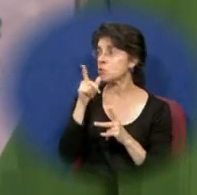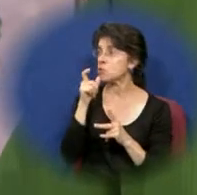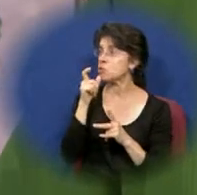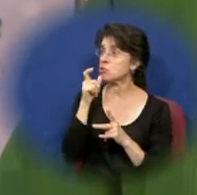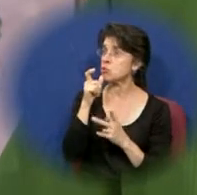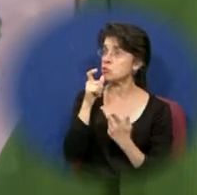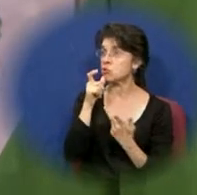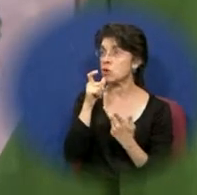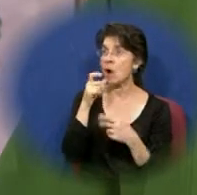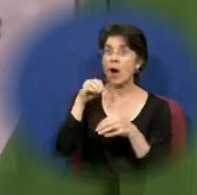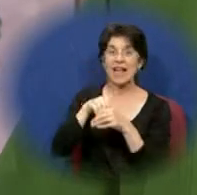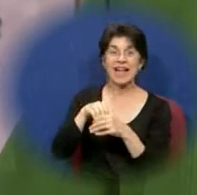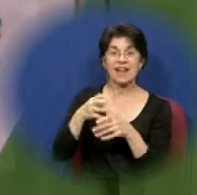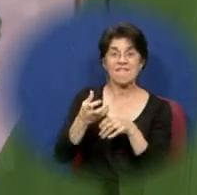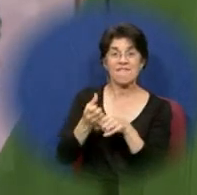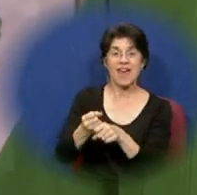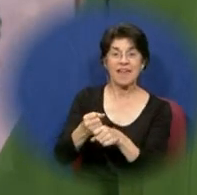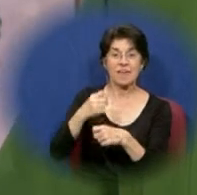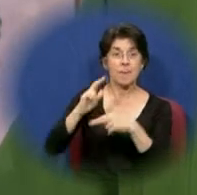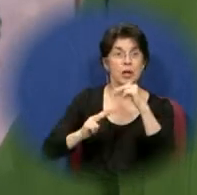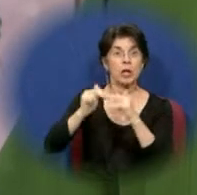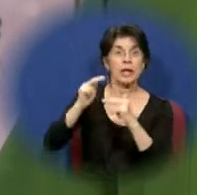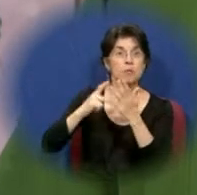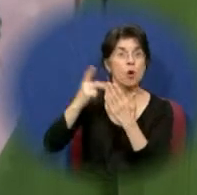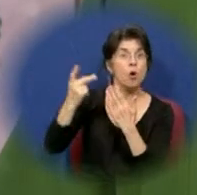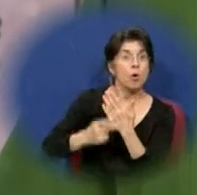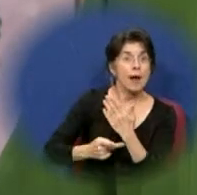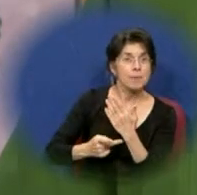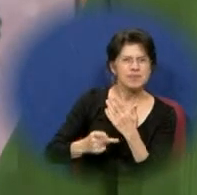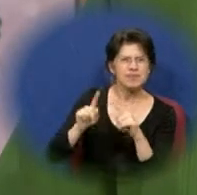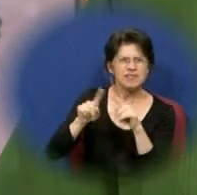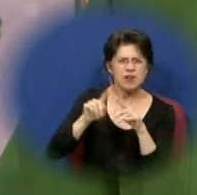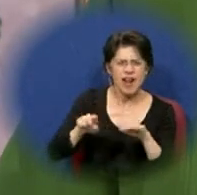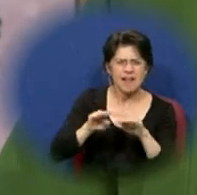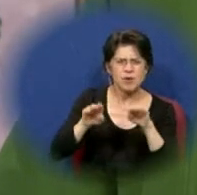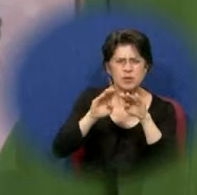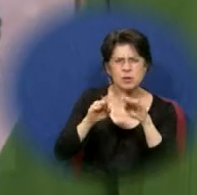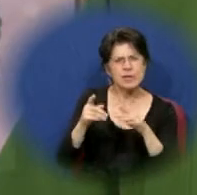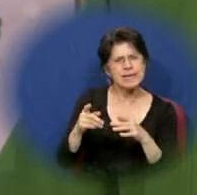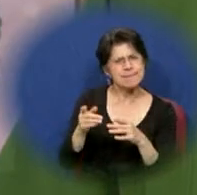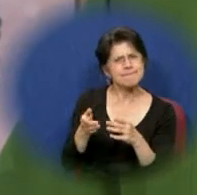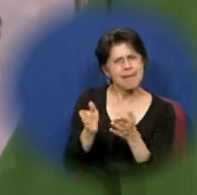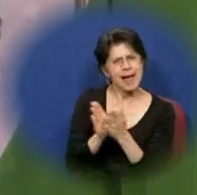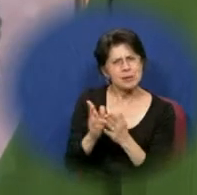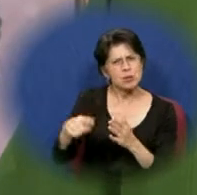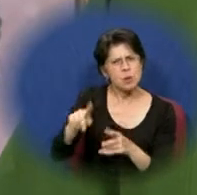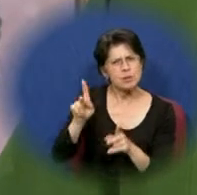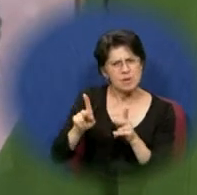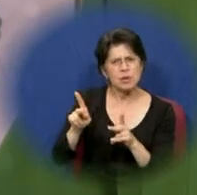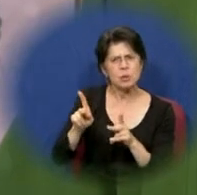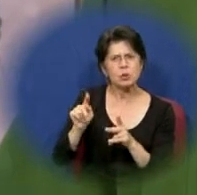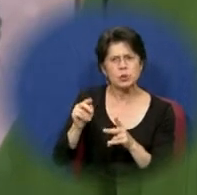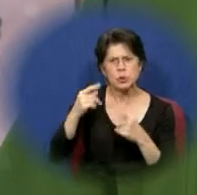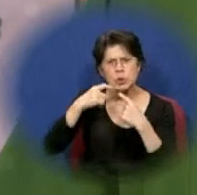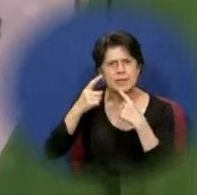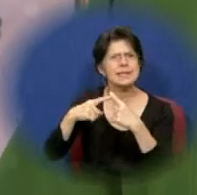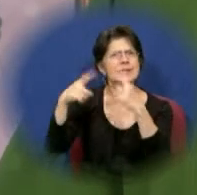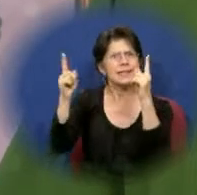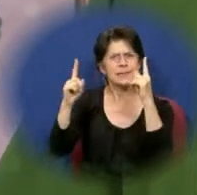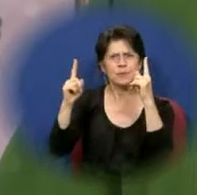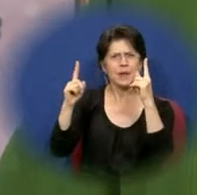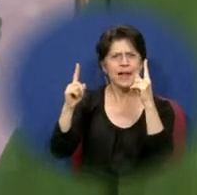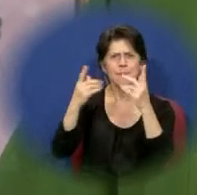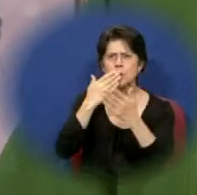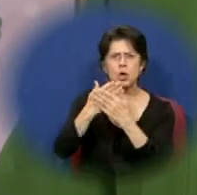faith formation programs in our parishes and all different levels, to be able to, again, catechize, to be teachers